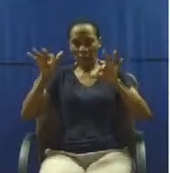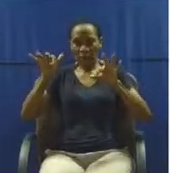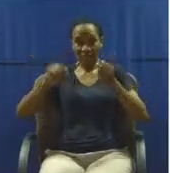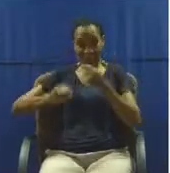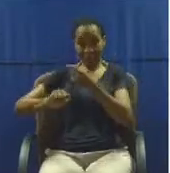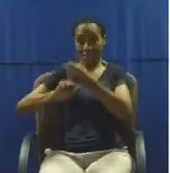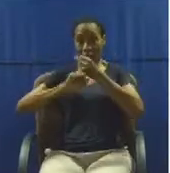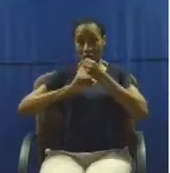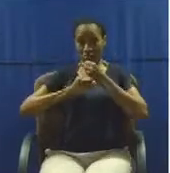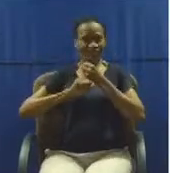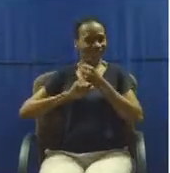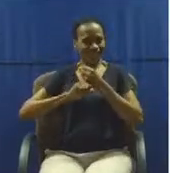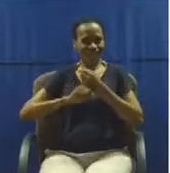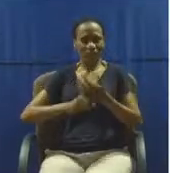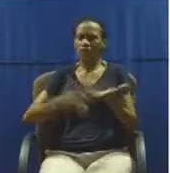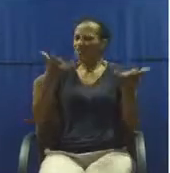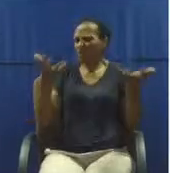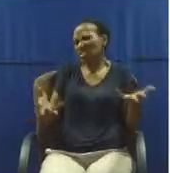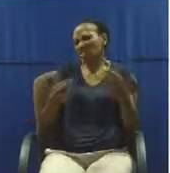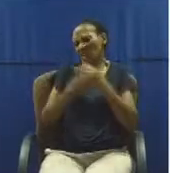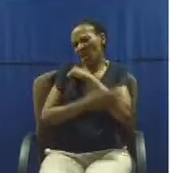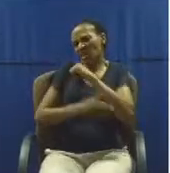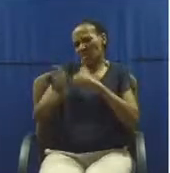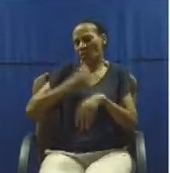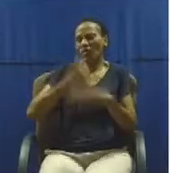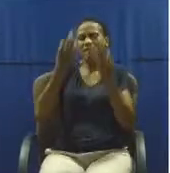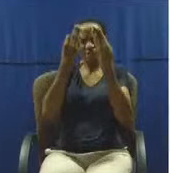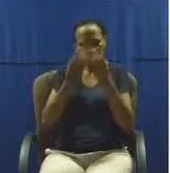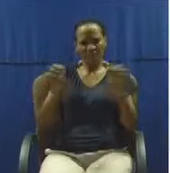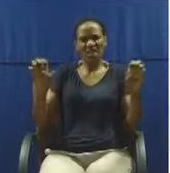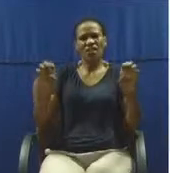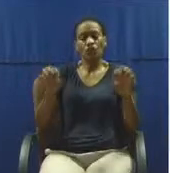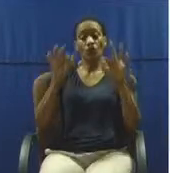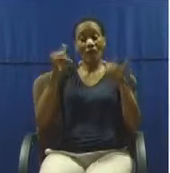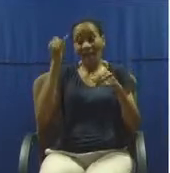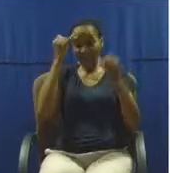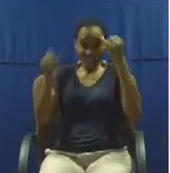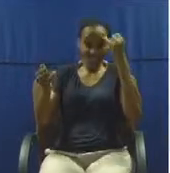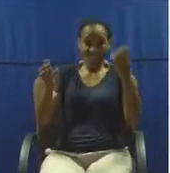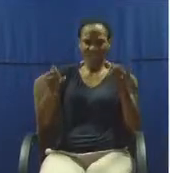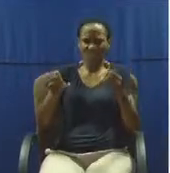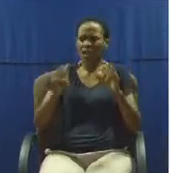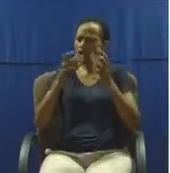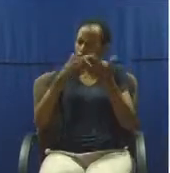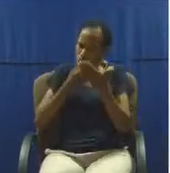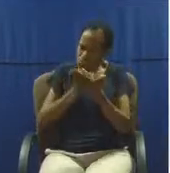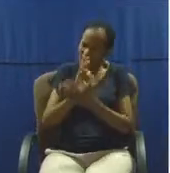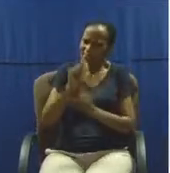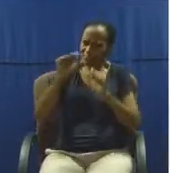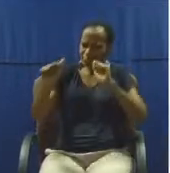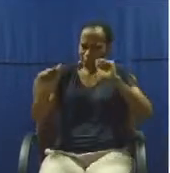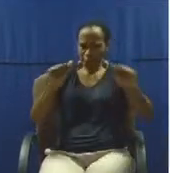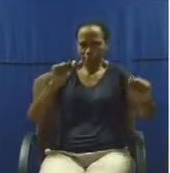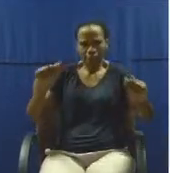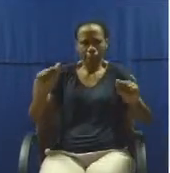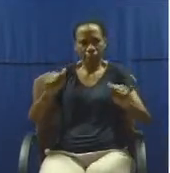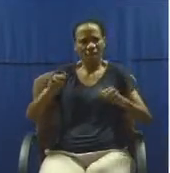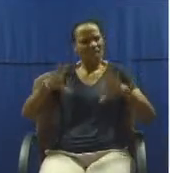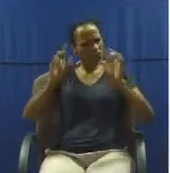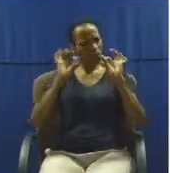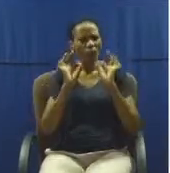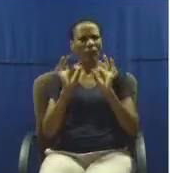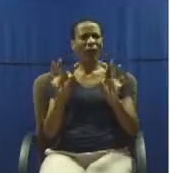we live in a free country. People are entitled to have different views. We are entitled to see things